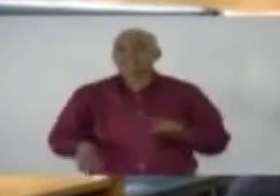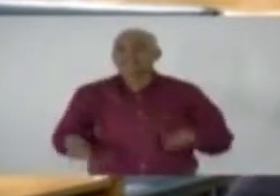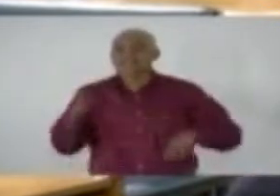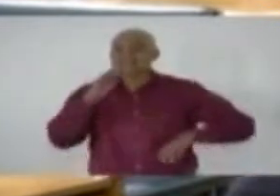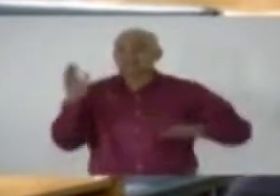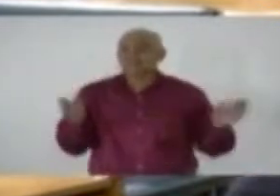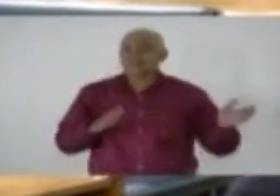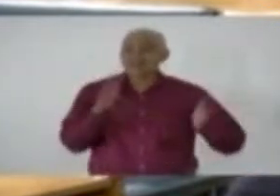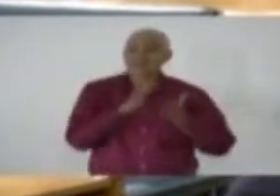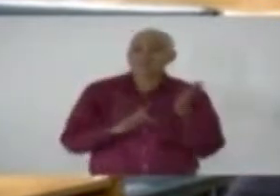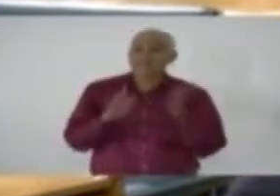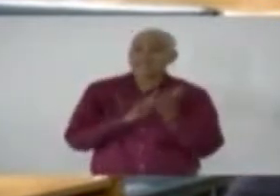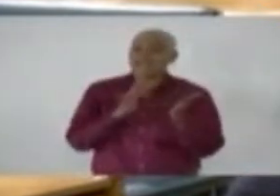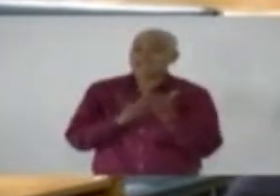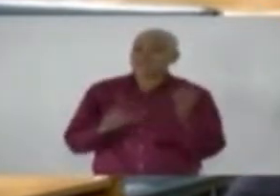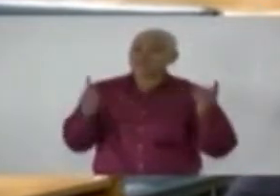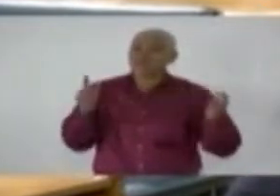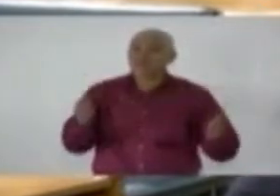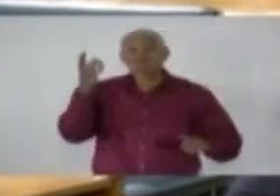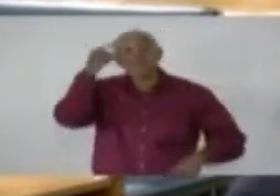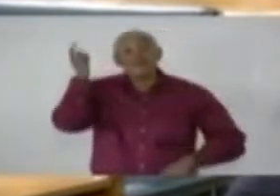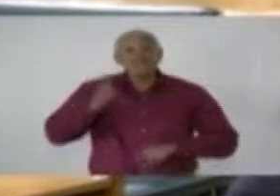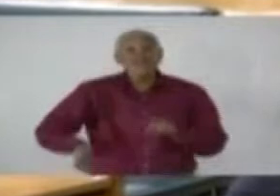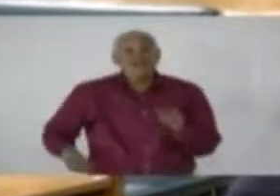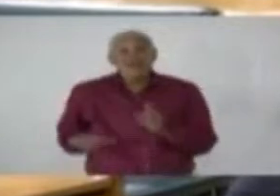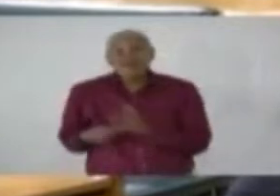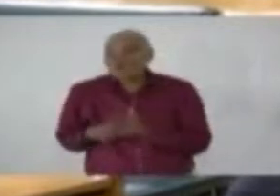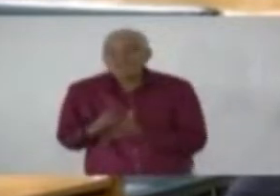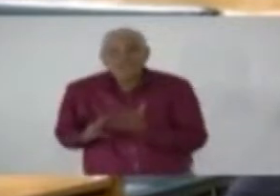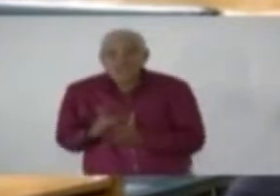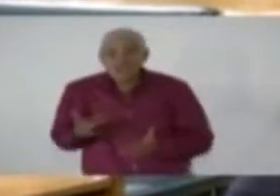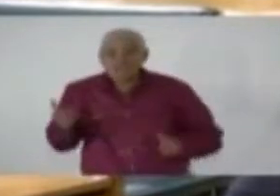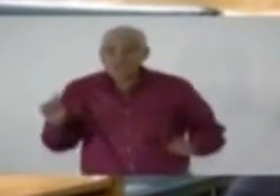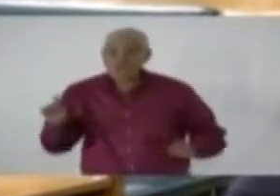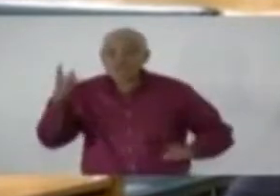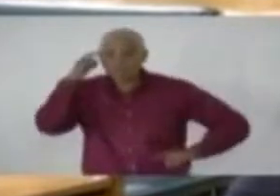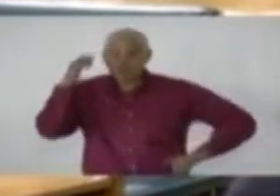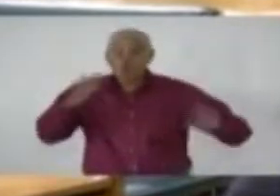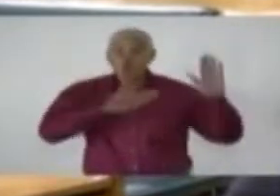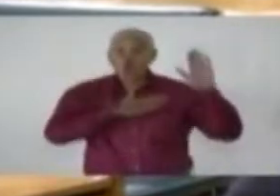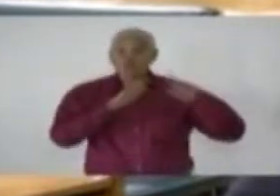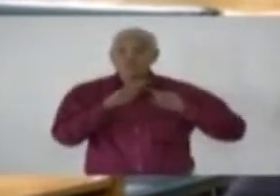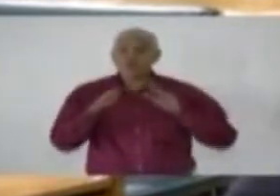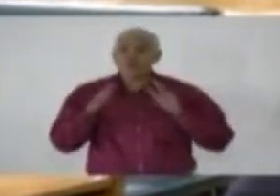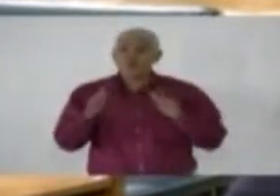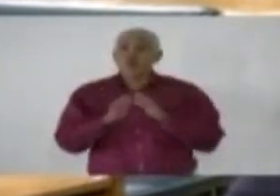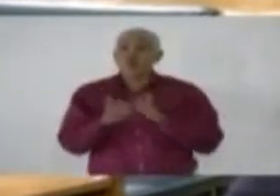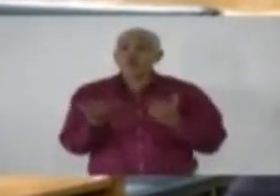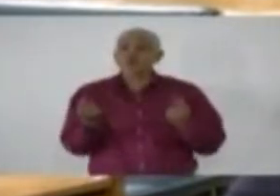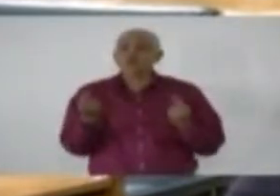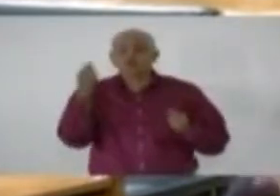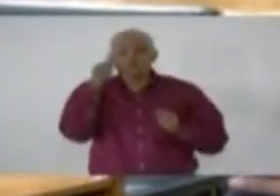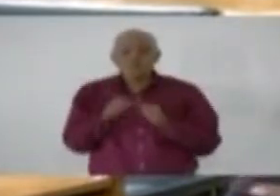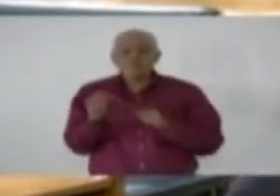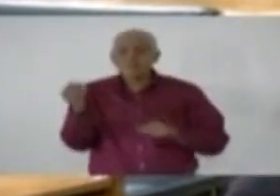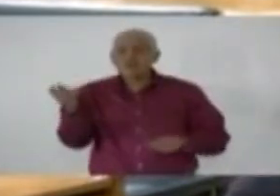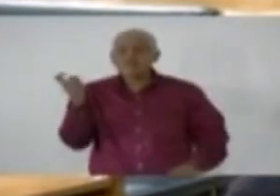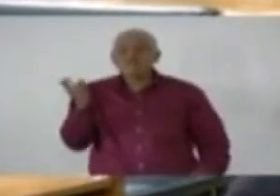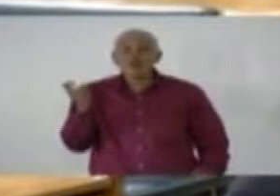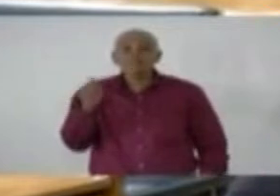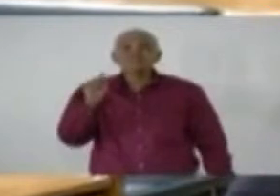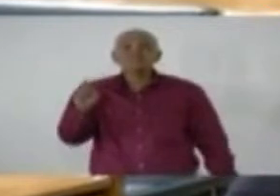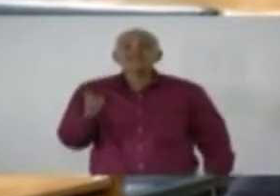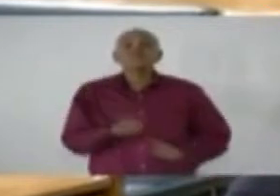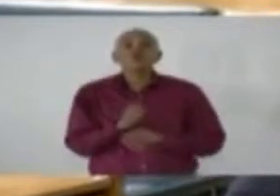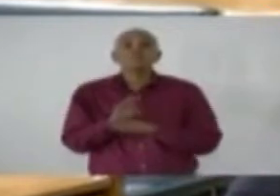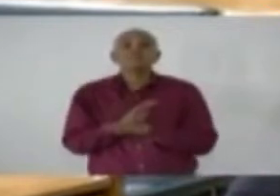to go pay it off so quickly because you can't. You have to because we made a commitment. But the way you're going to do it, remember where the money comes from? Taxes from